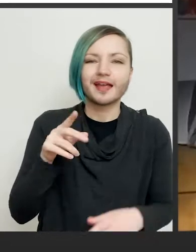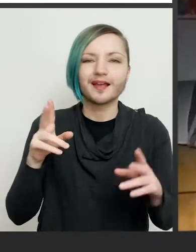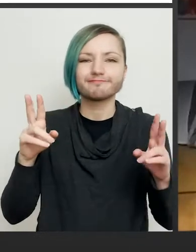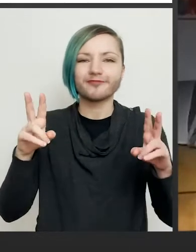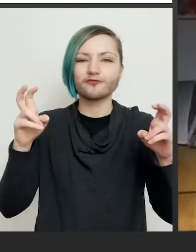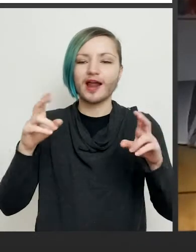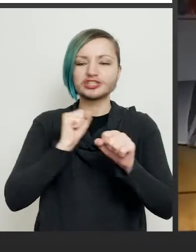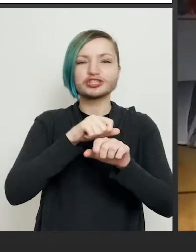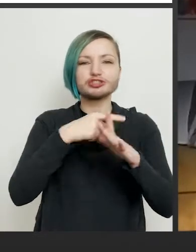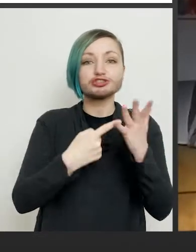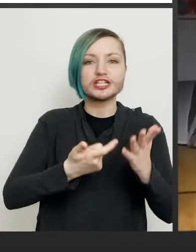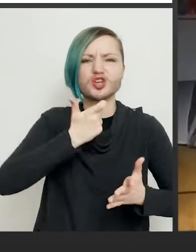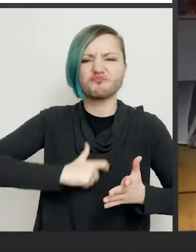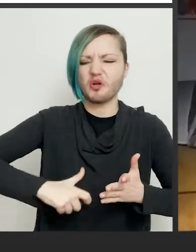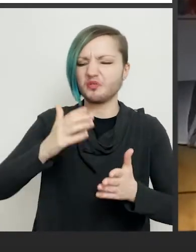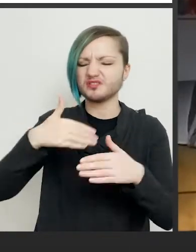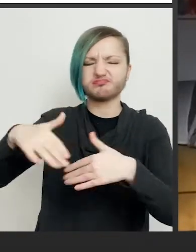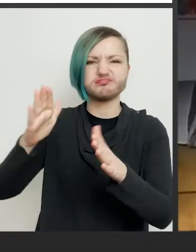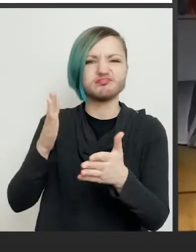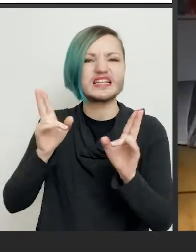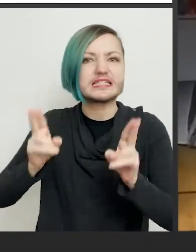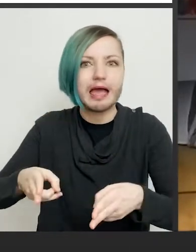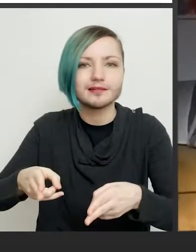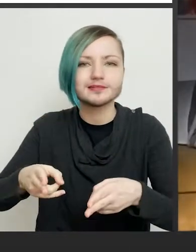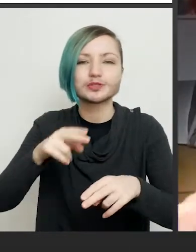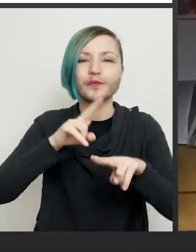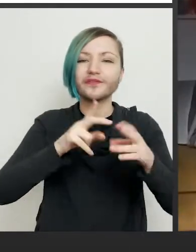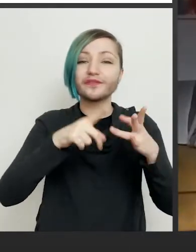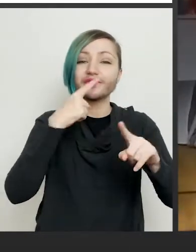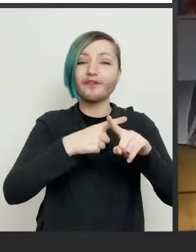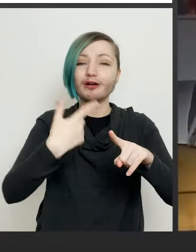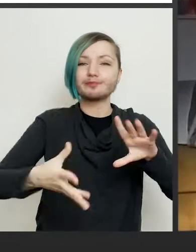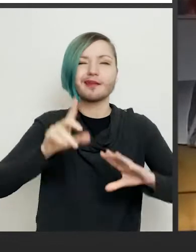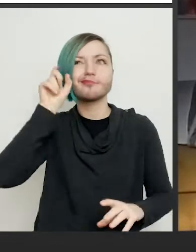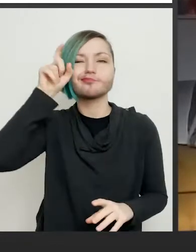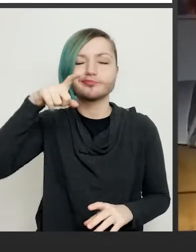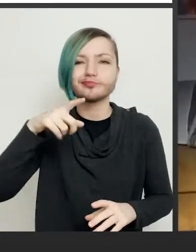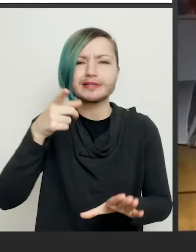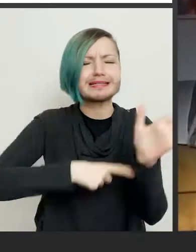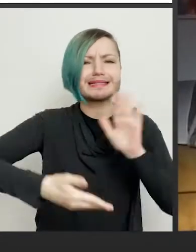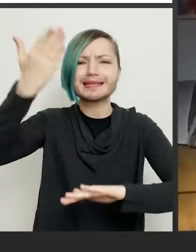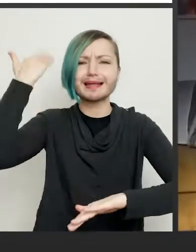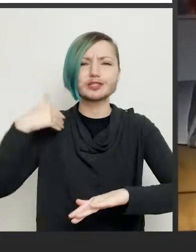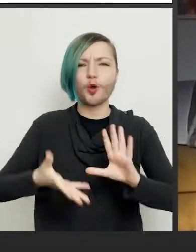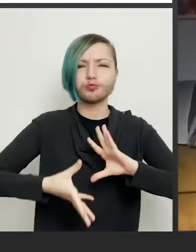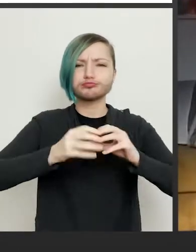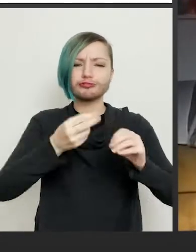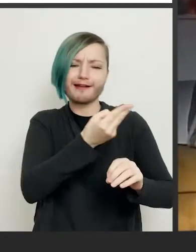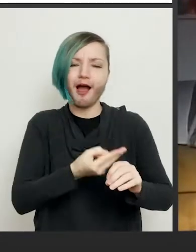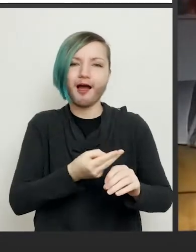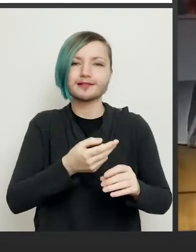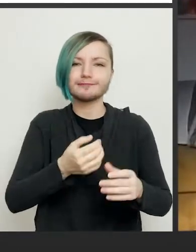a phrase that Fox came up with many, many years ago, and made a screen print of it, and then printed it onto t-shirts and stuff. And it's really